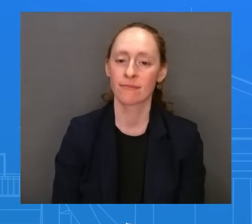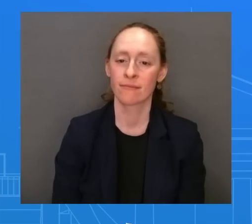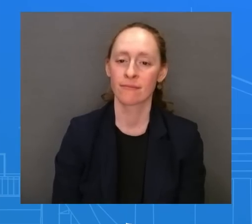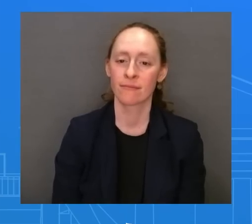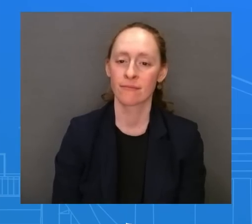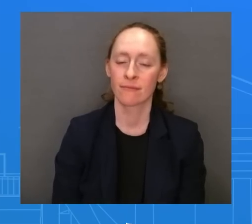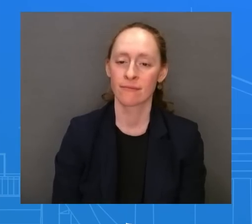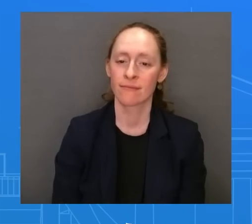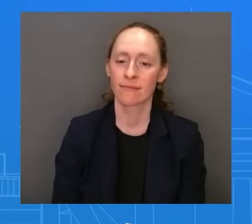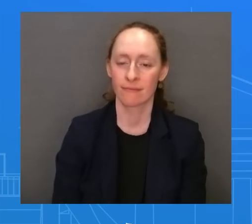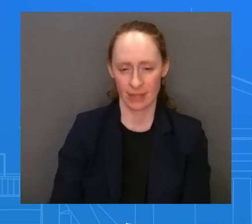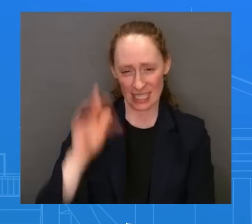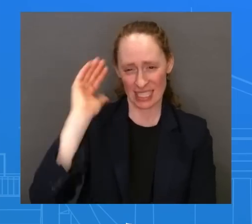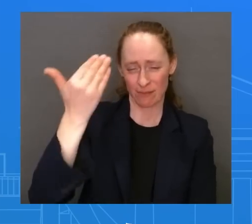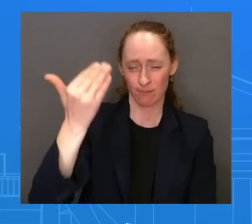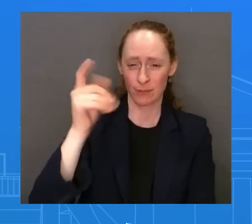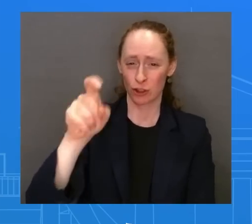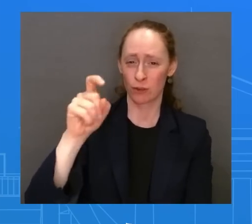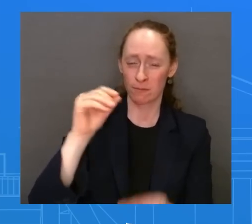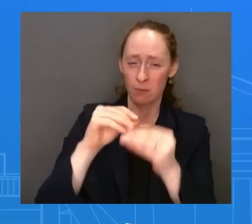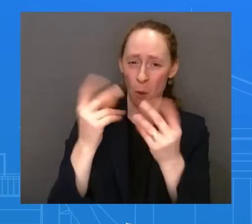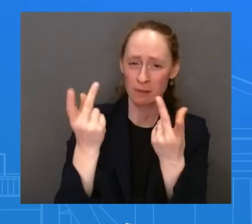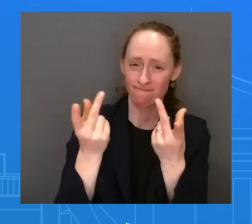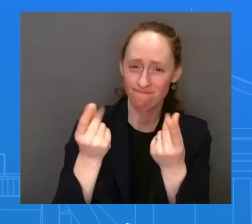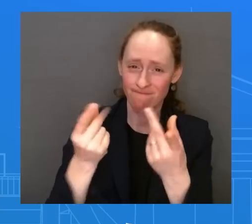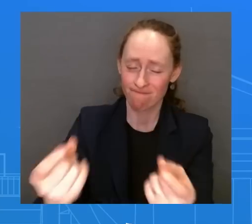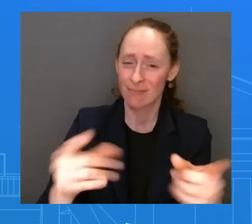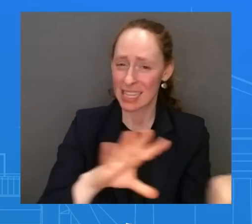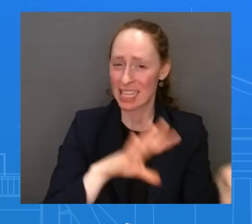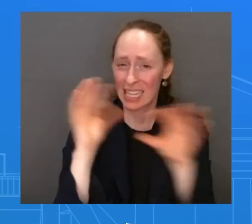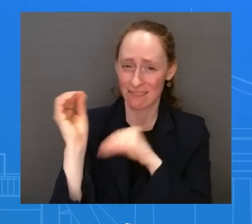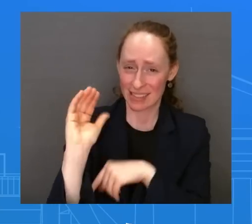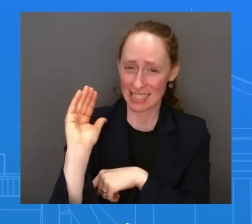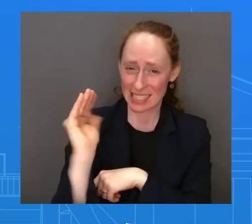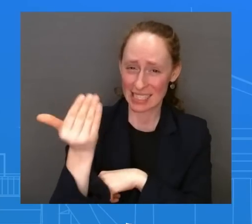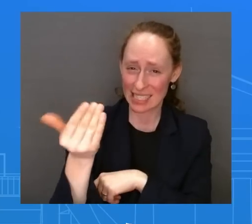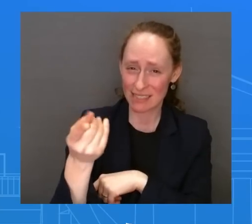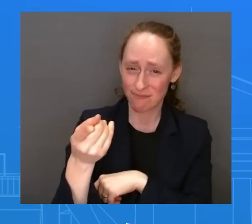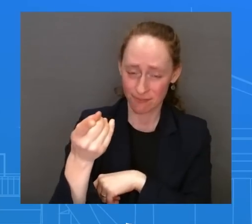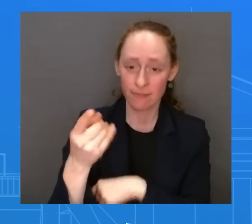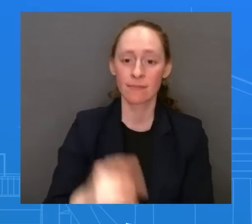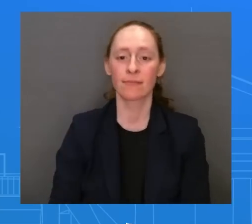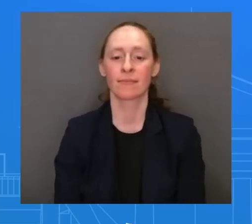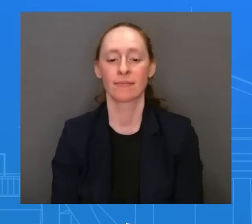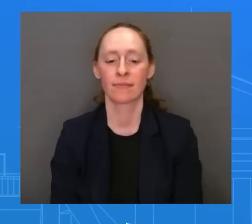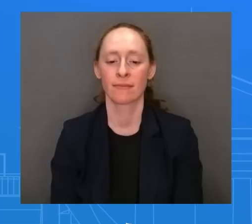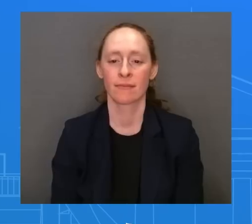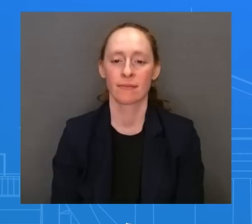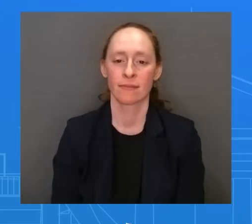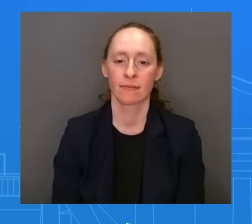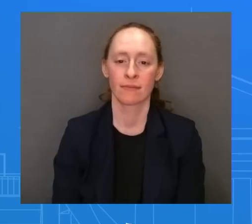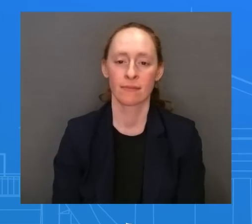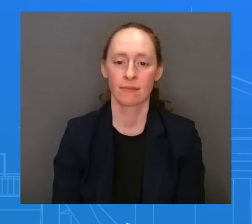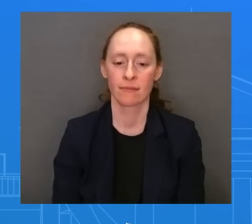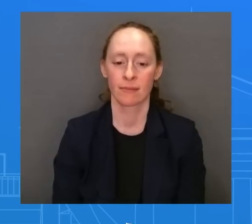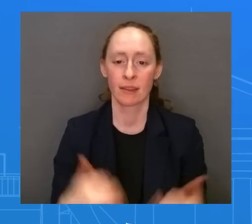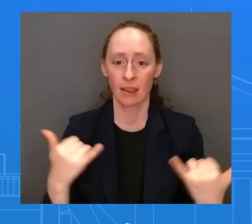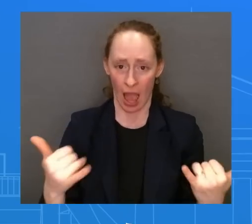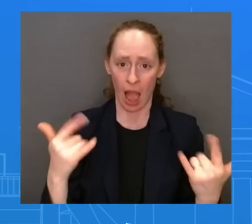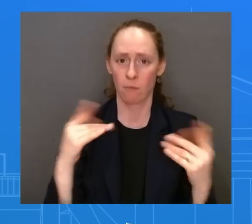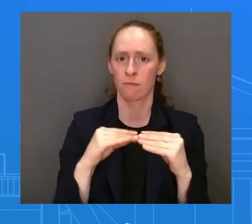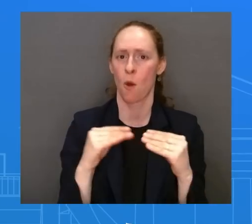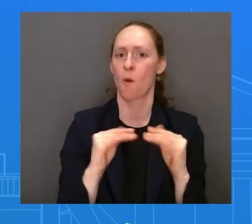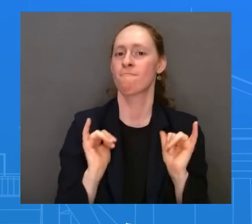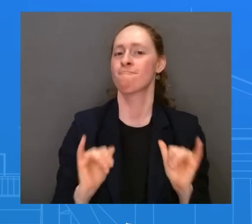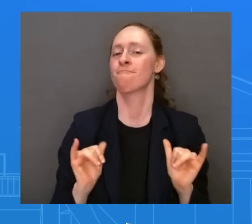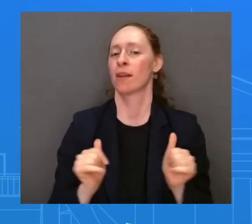prioritize earlier evacuations noting that today you would message evacuations more aggressively I understand you've made clear the president does not have any